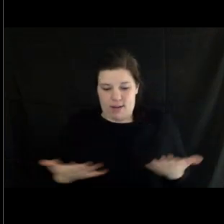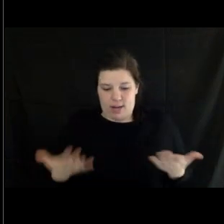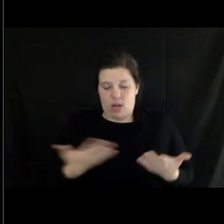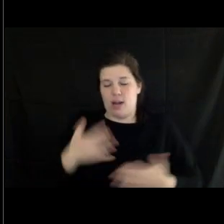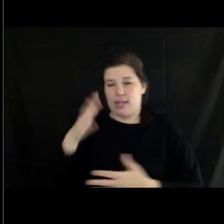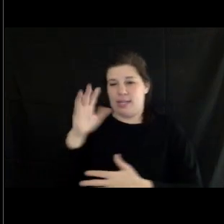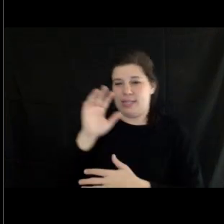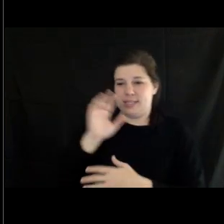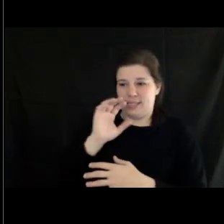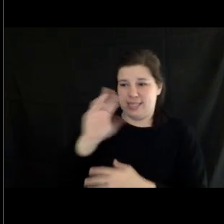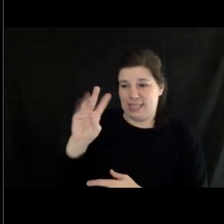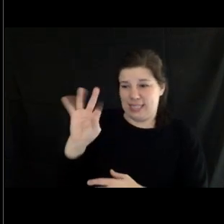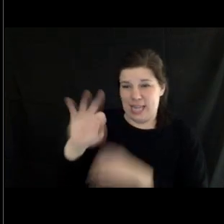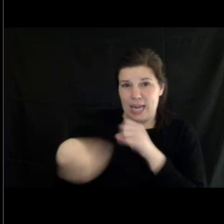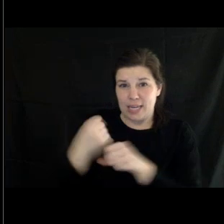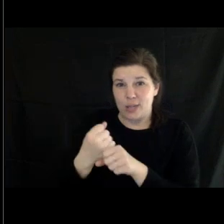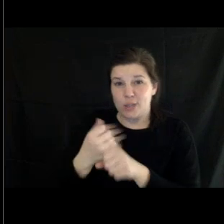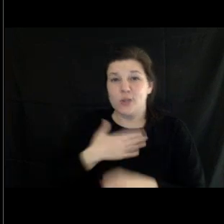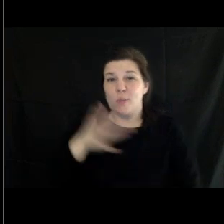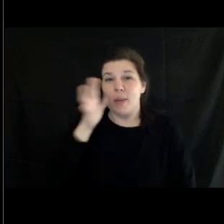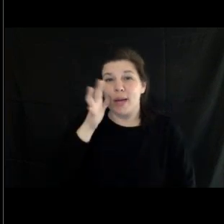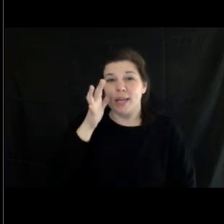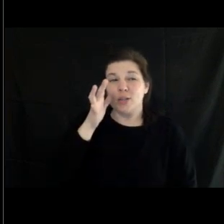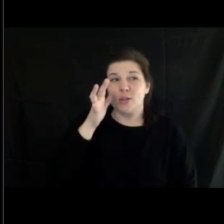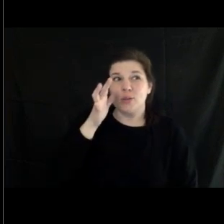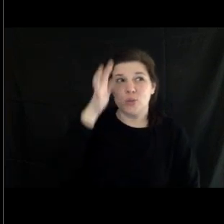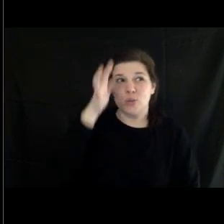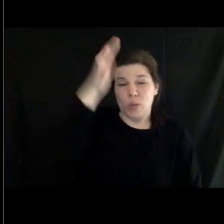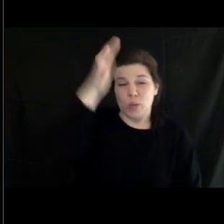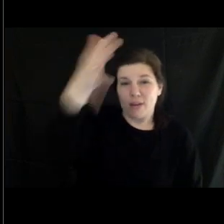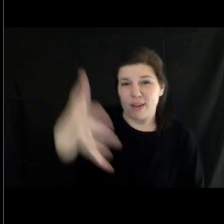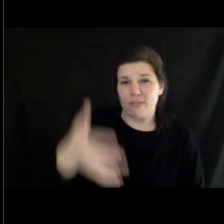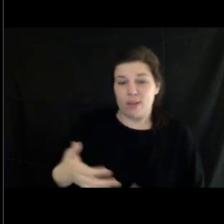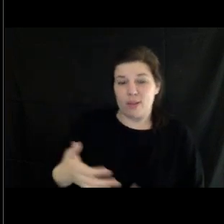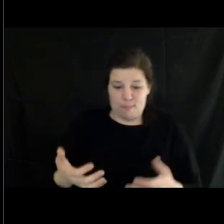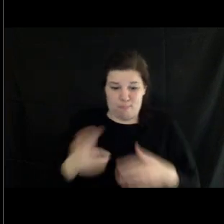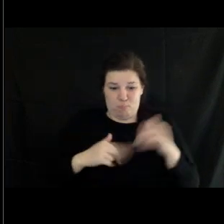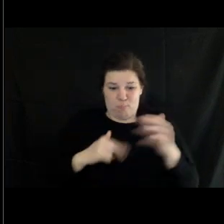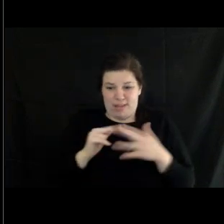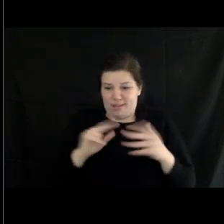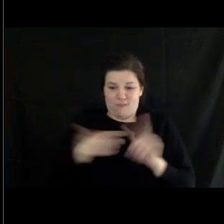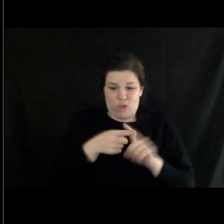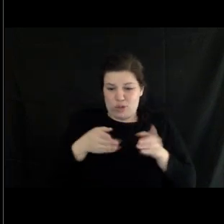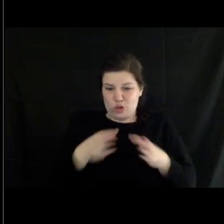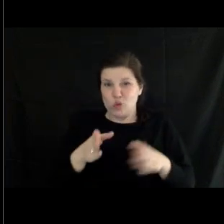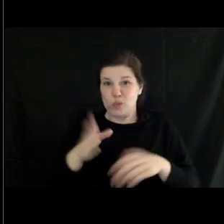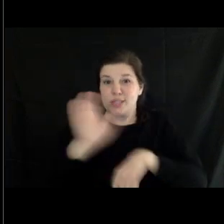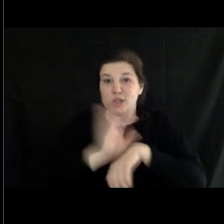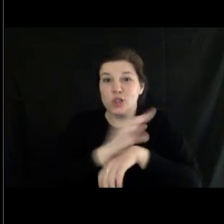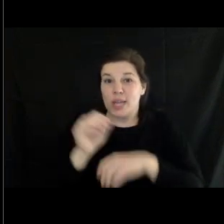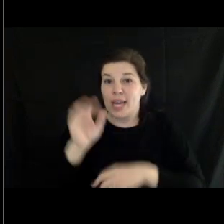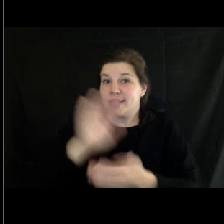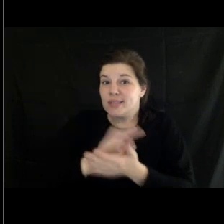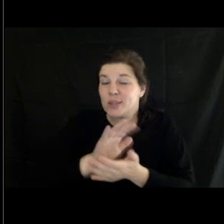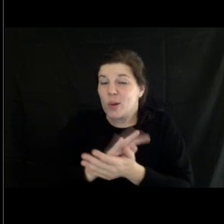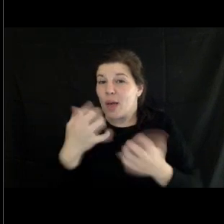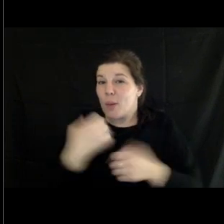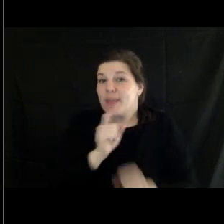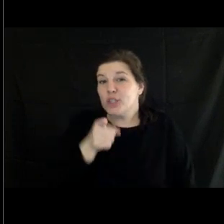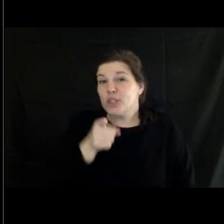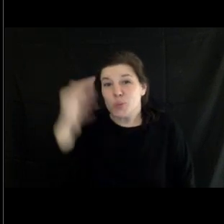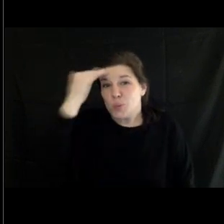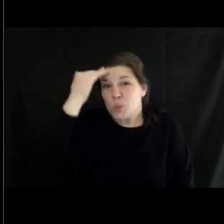great-grandfather having built the first street, church, and school. And I want to say that, you all really need to know about the history and culture of